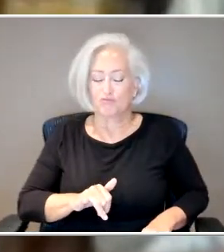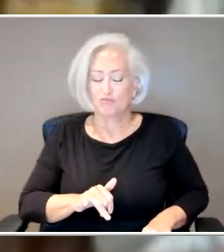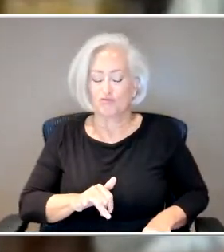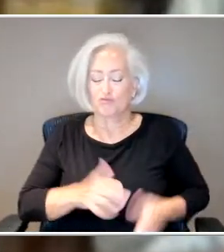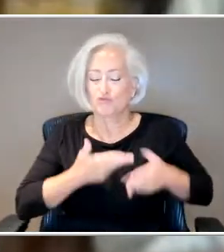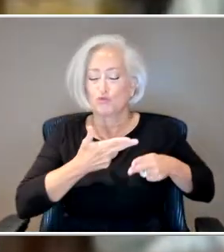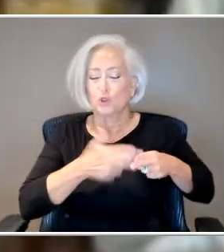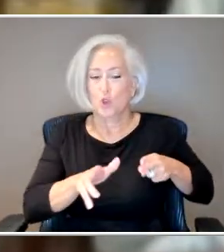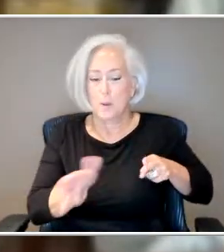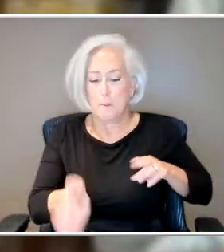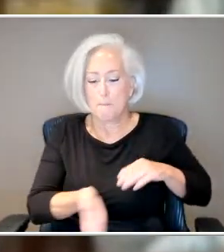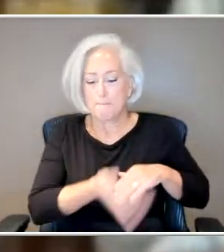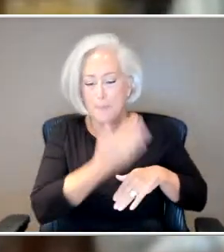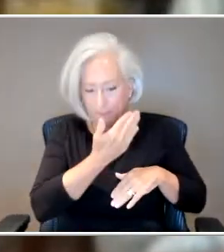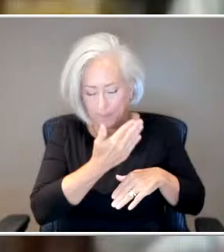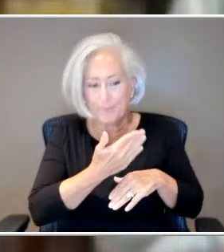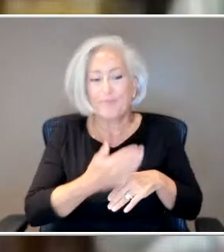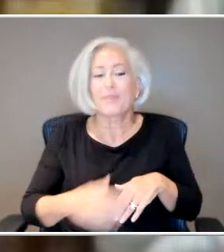The catheter came out.